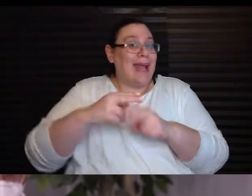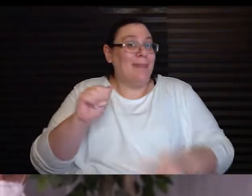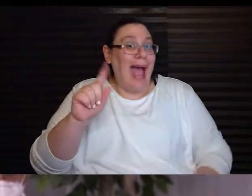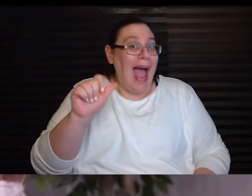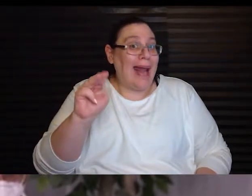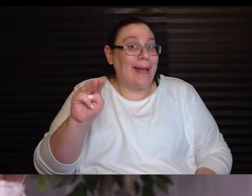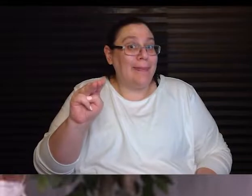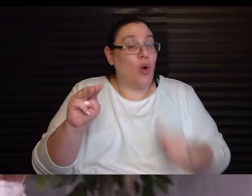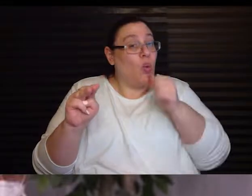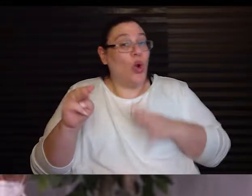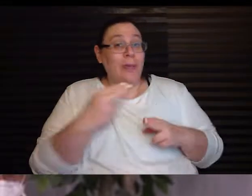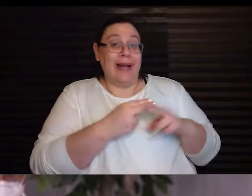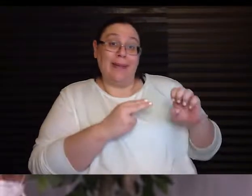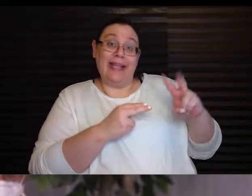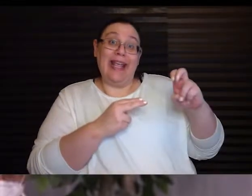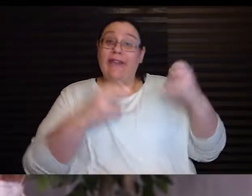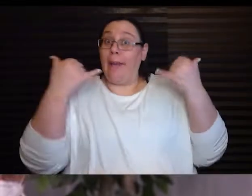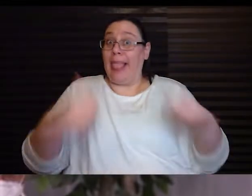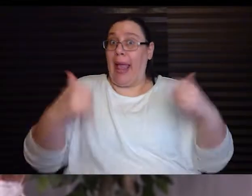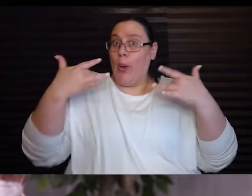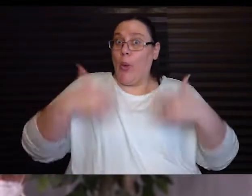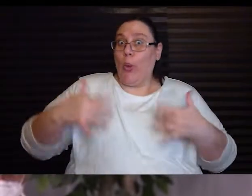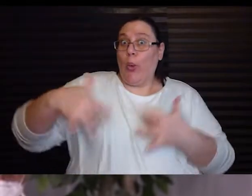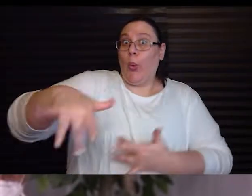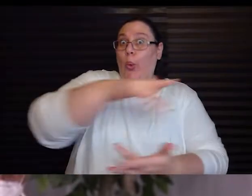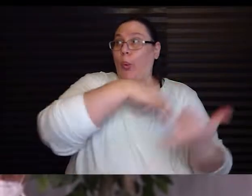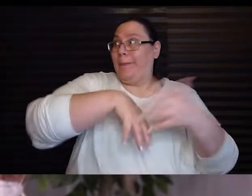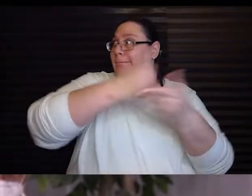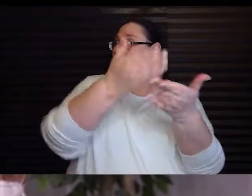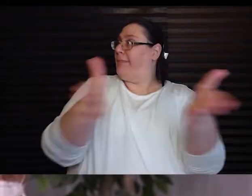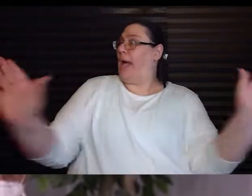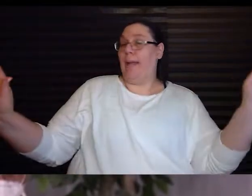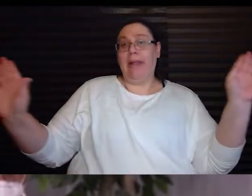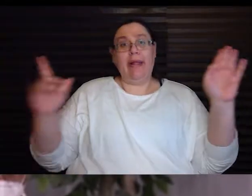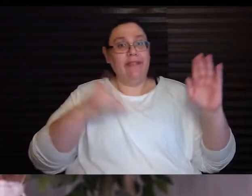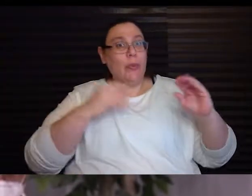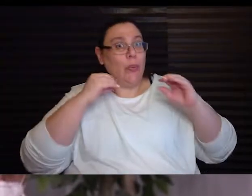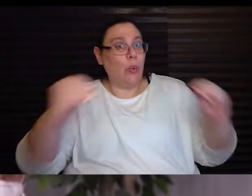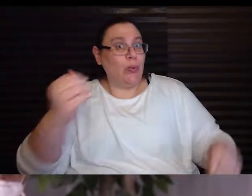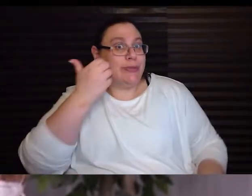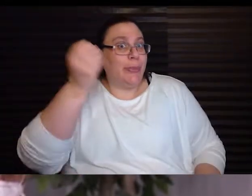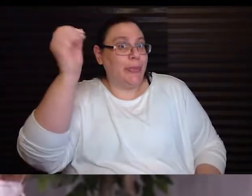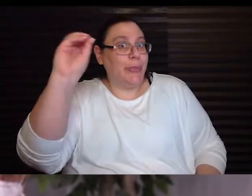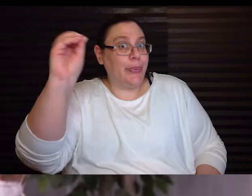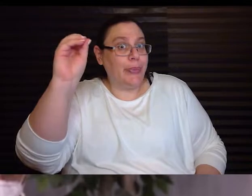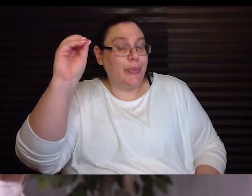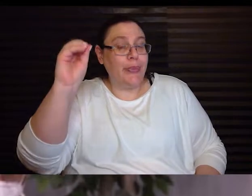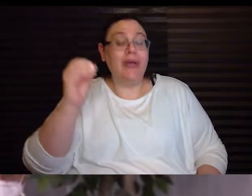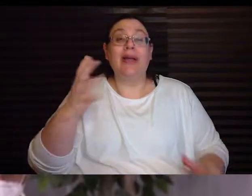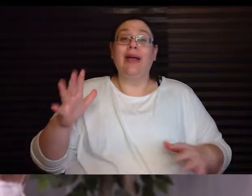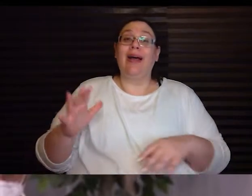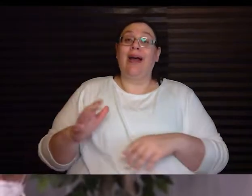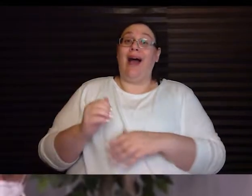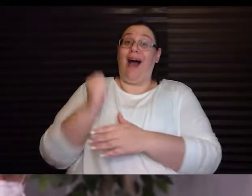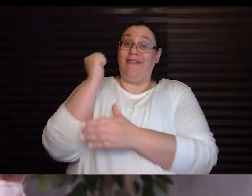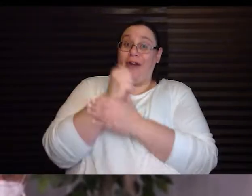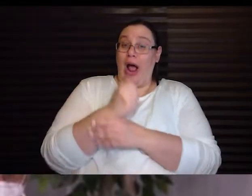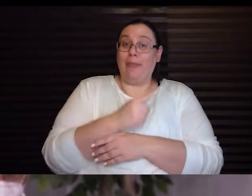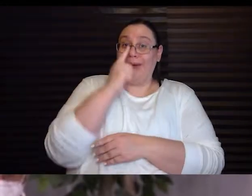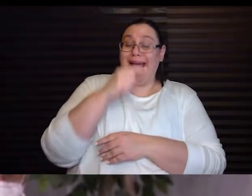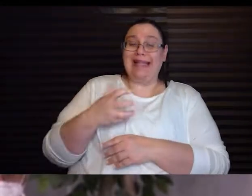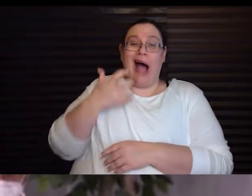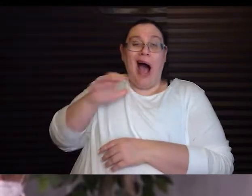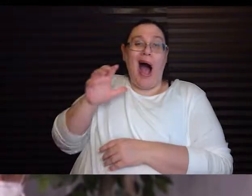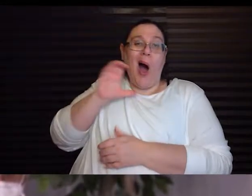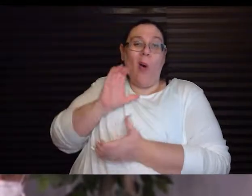Adam and a woman named Eve frolicking naked in public and not even being ashamed. Then Avram pretends that his